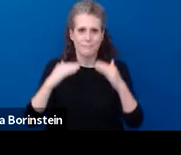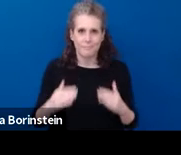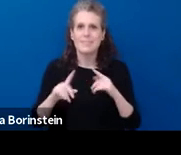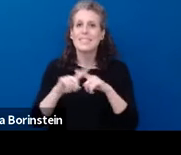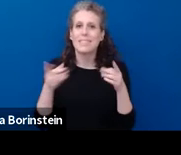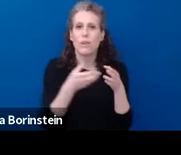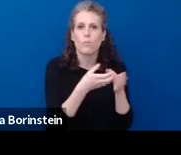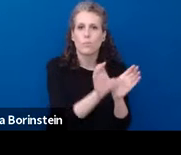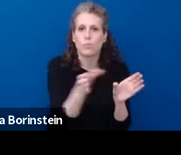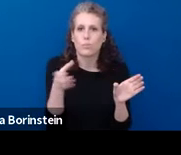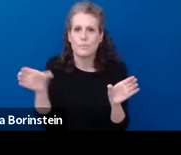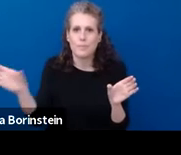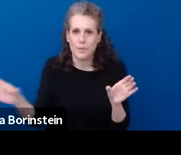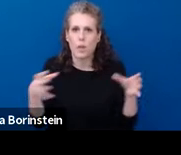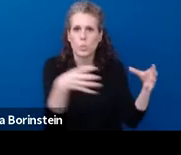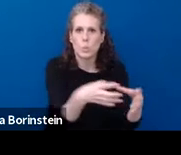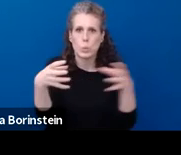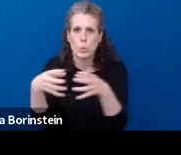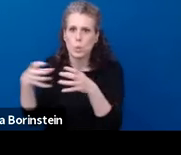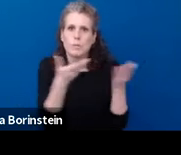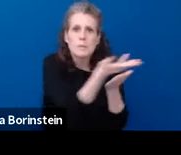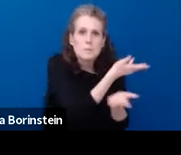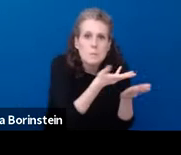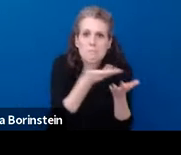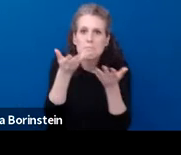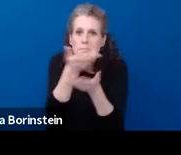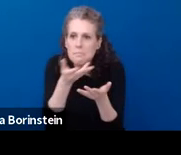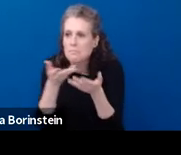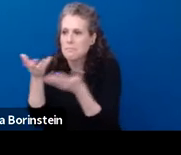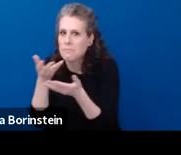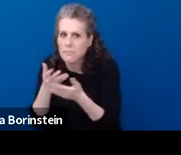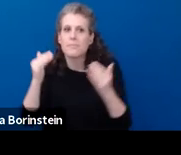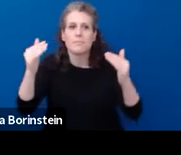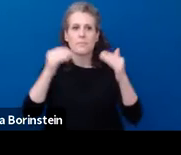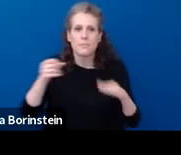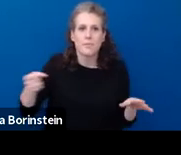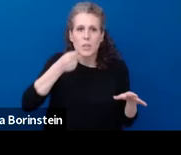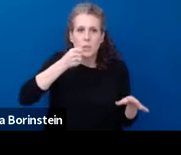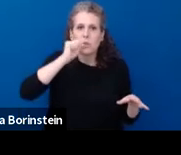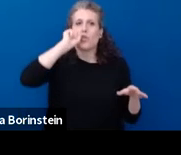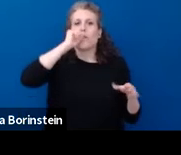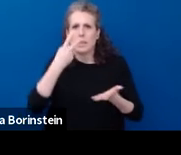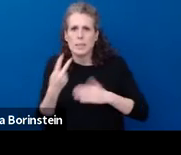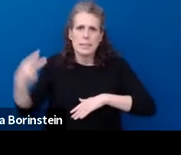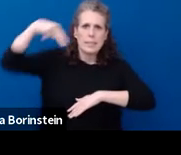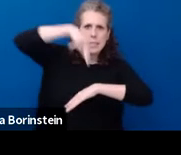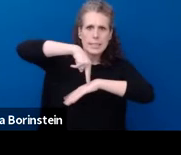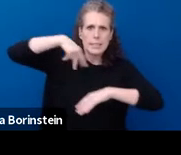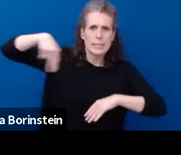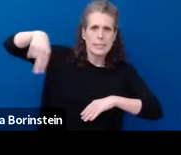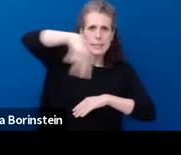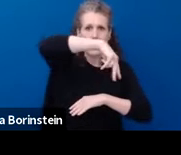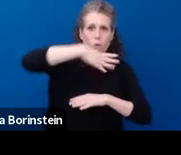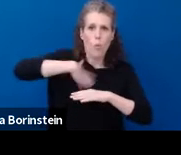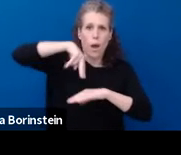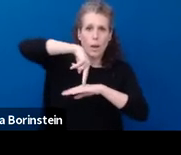for 45 minutes. And then everyone gets a good, nice coffee break where we can stand up and move around, or stand on your hands, or